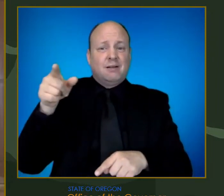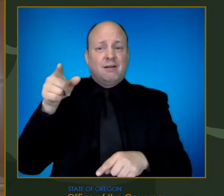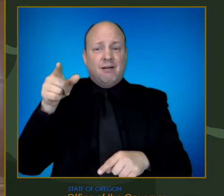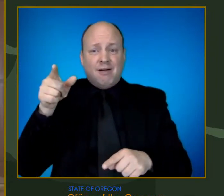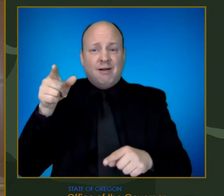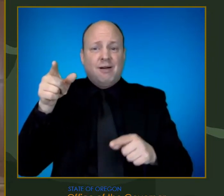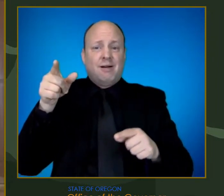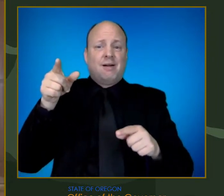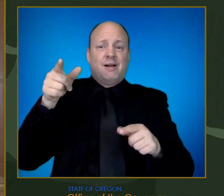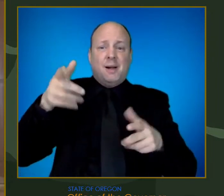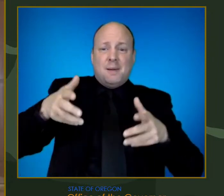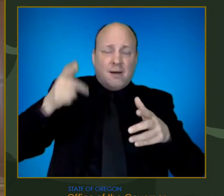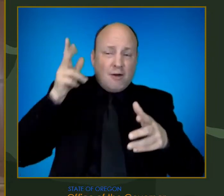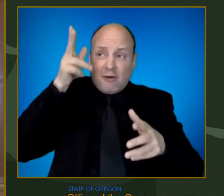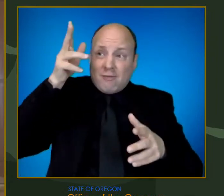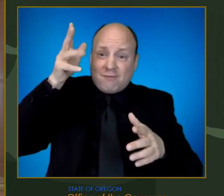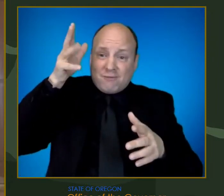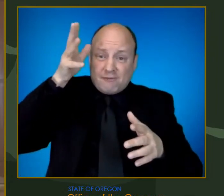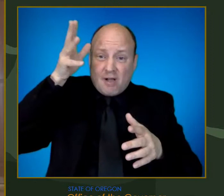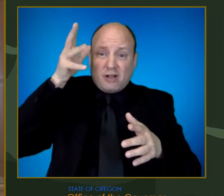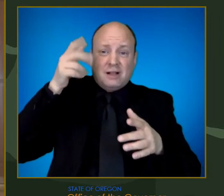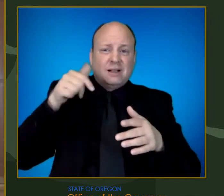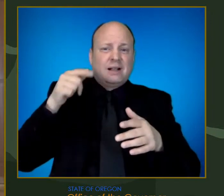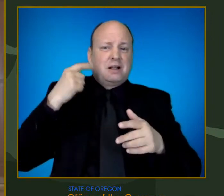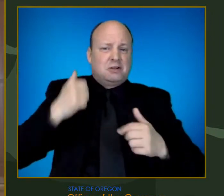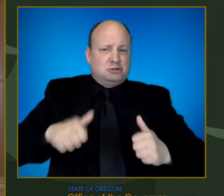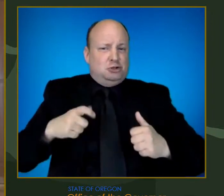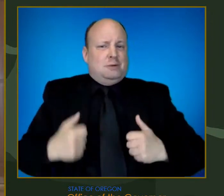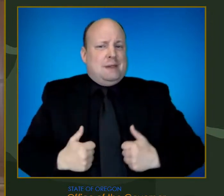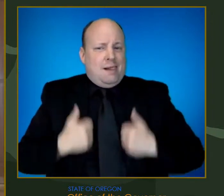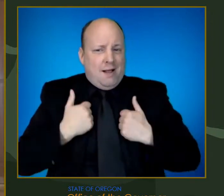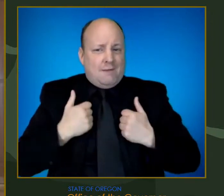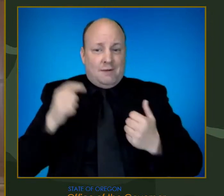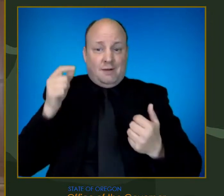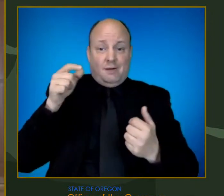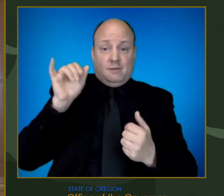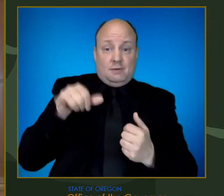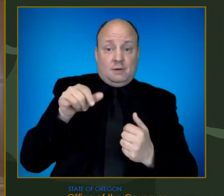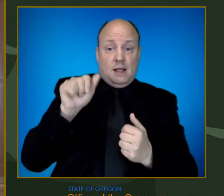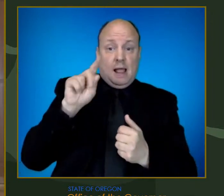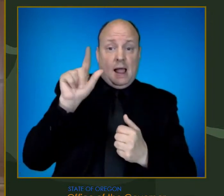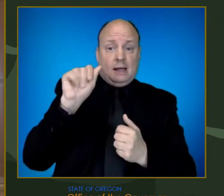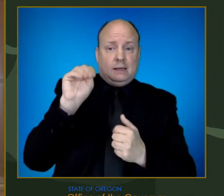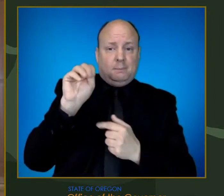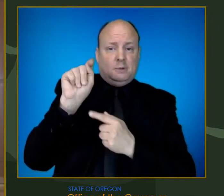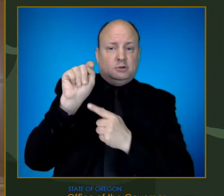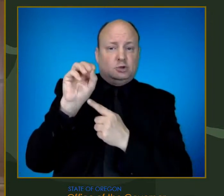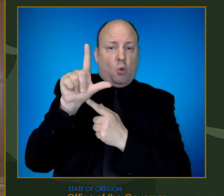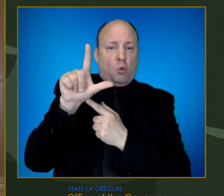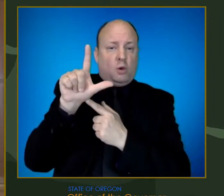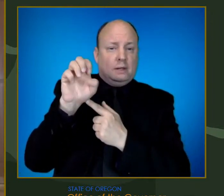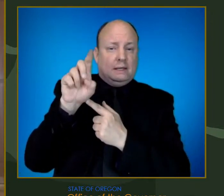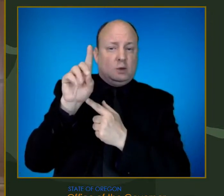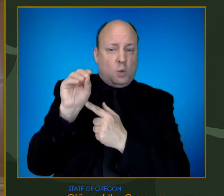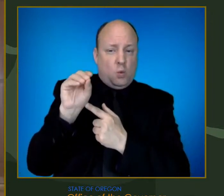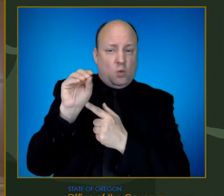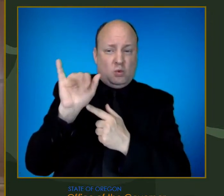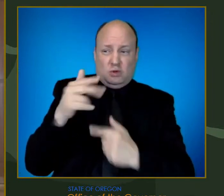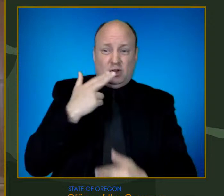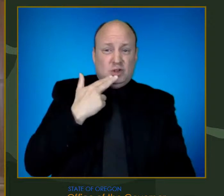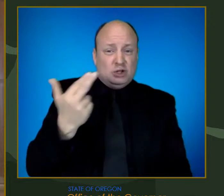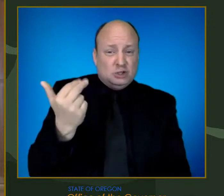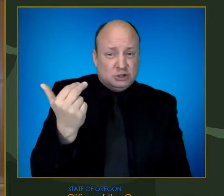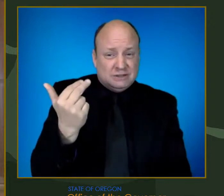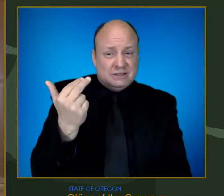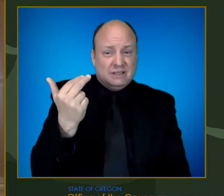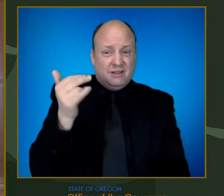today. Adam Toledo was just 13 years old. He too should still be alive